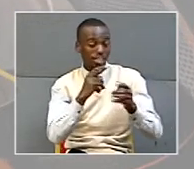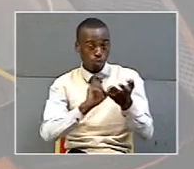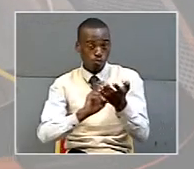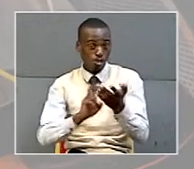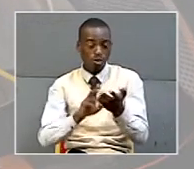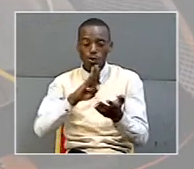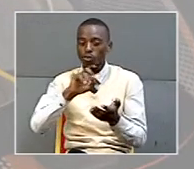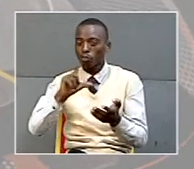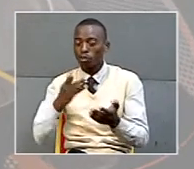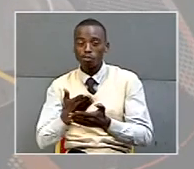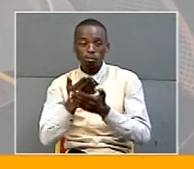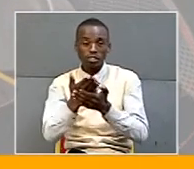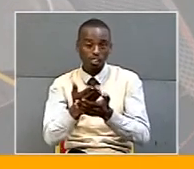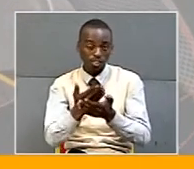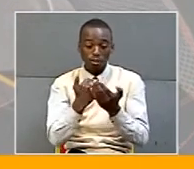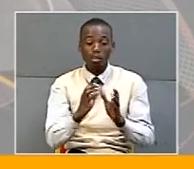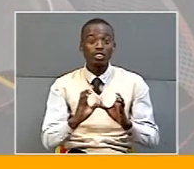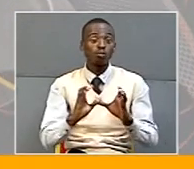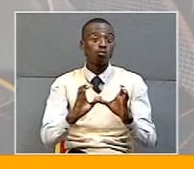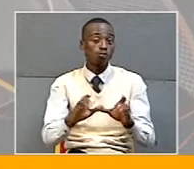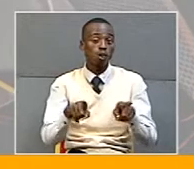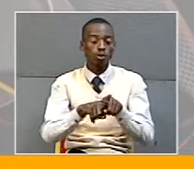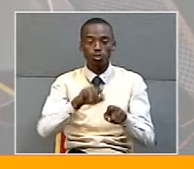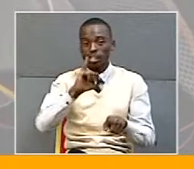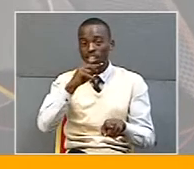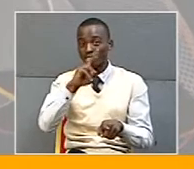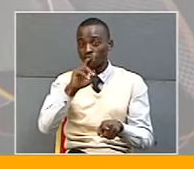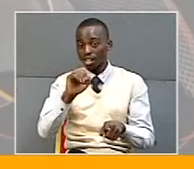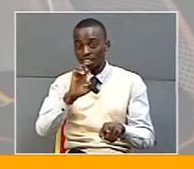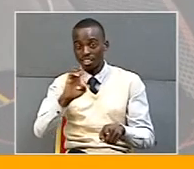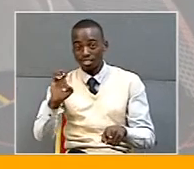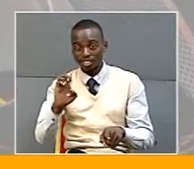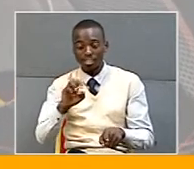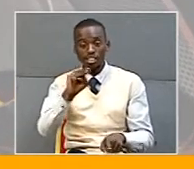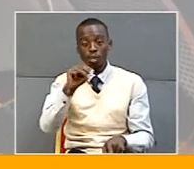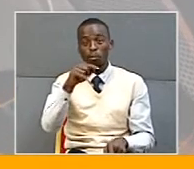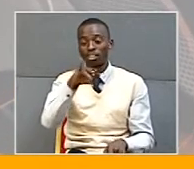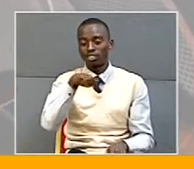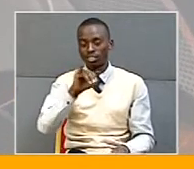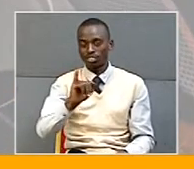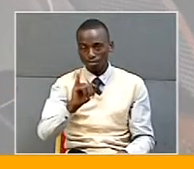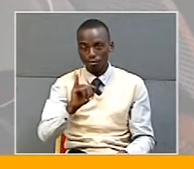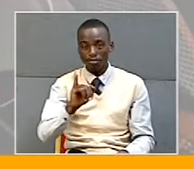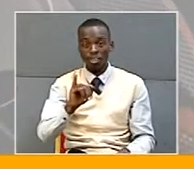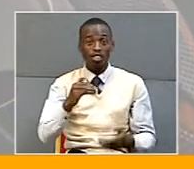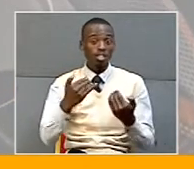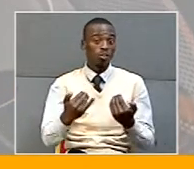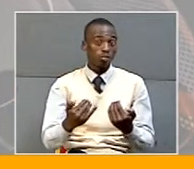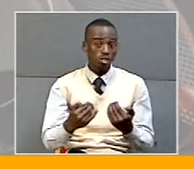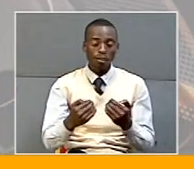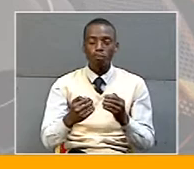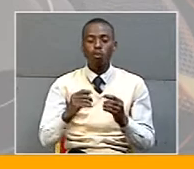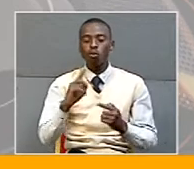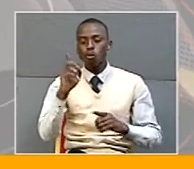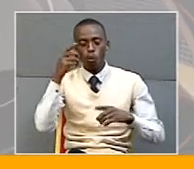of the bill presented by its mover, who is also Ikara East legislator, Raphael Majezi. It was followed by a heated debate